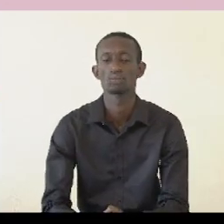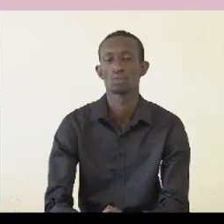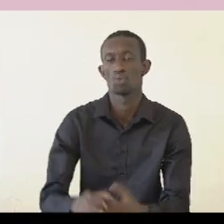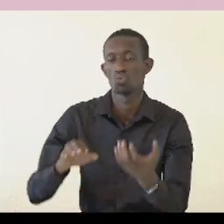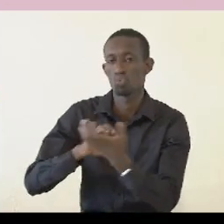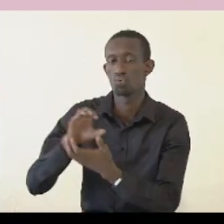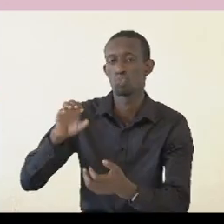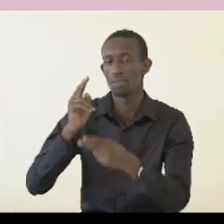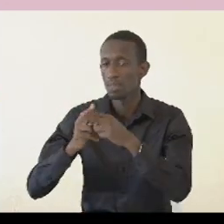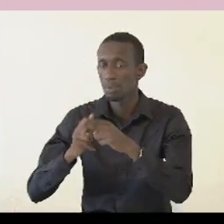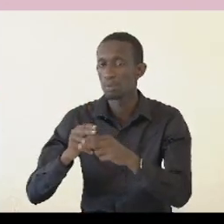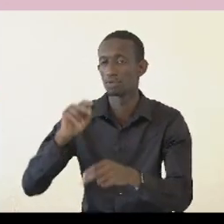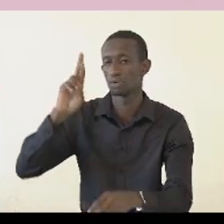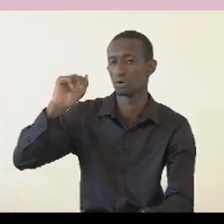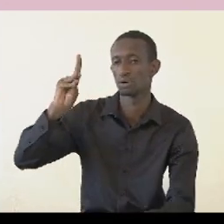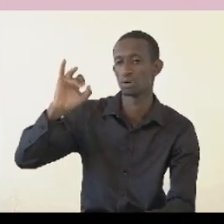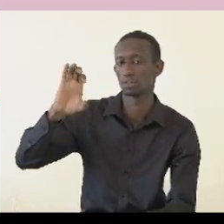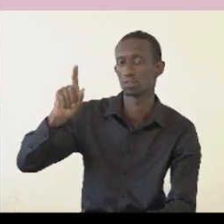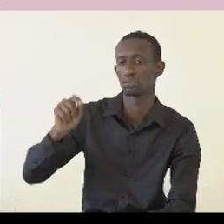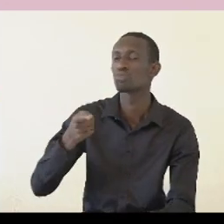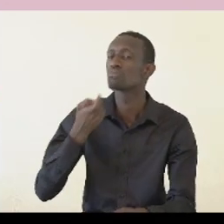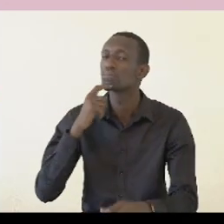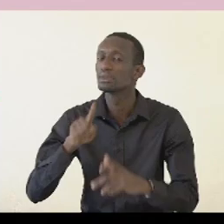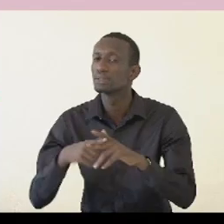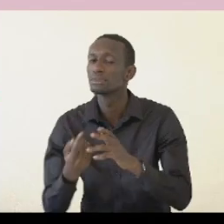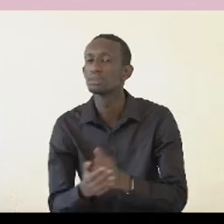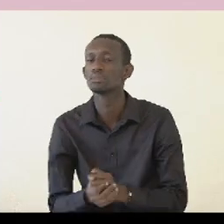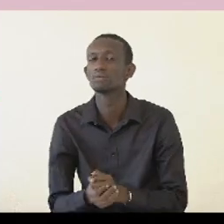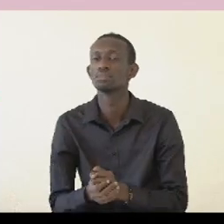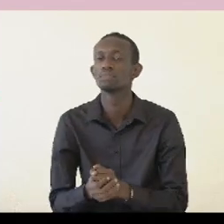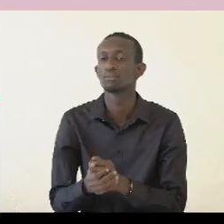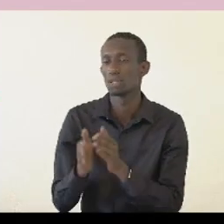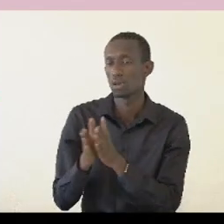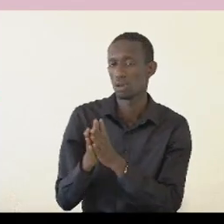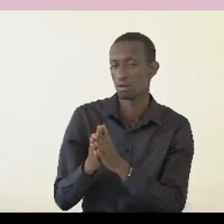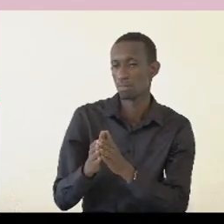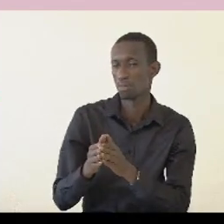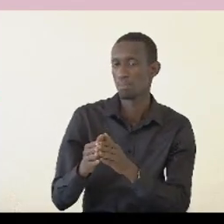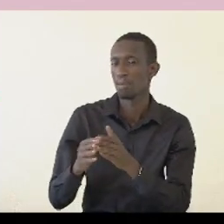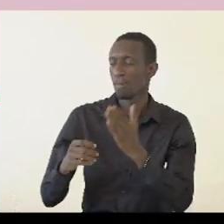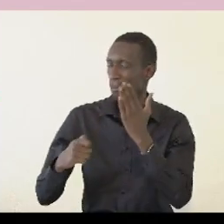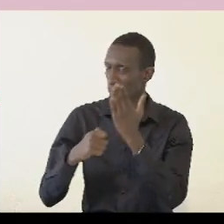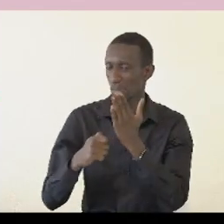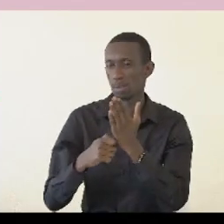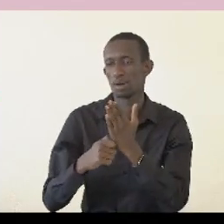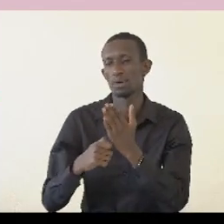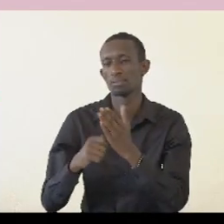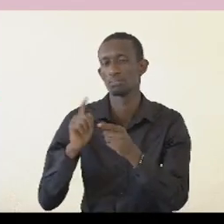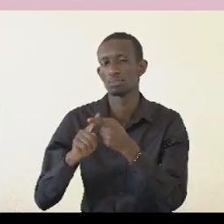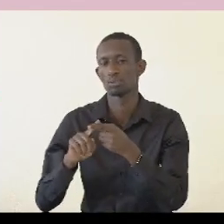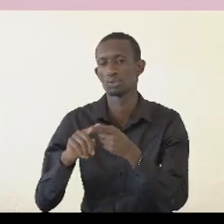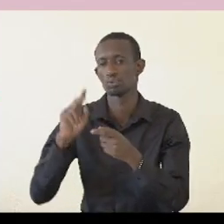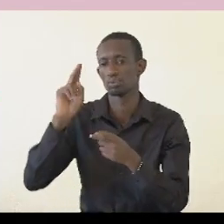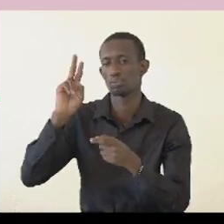Combine the names of the radicals. And here you should know that we start with the name of the positive radical.